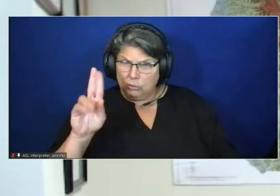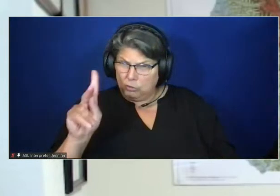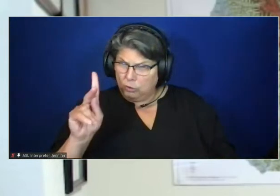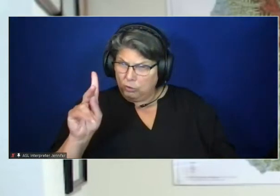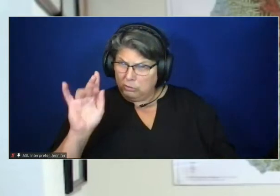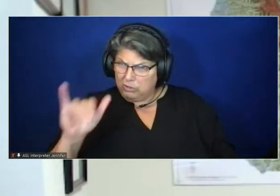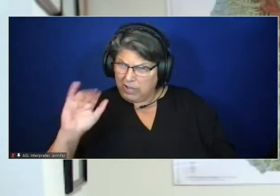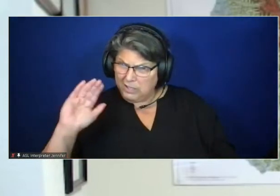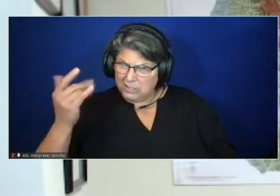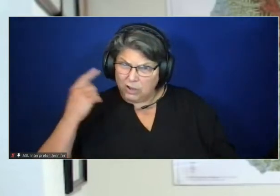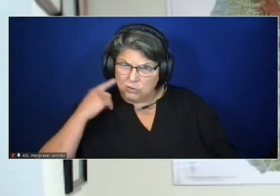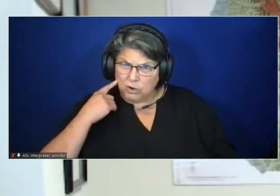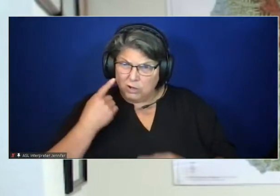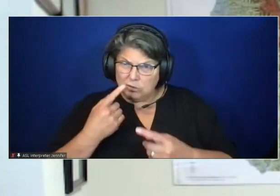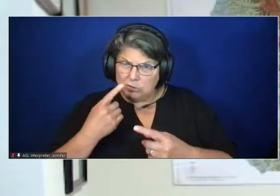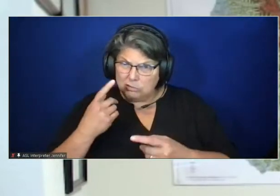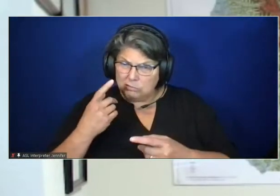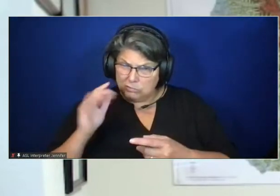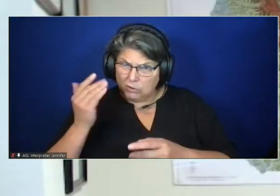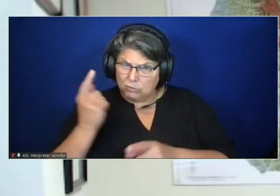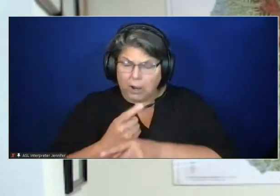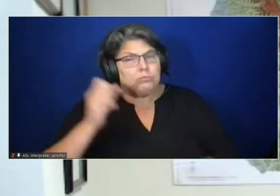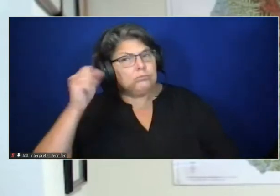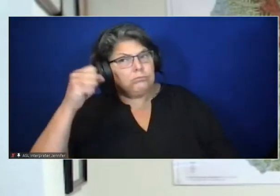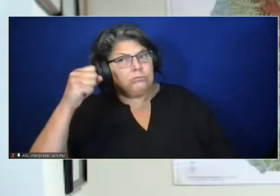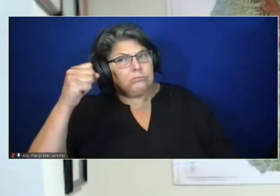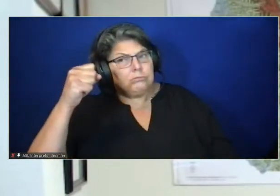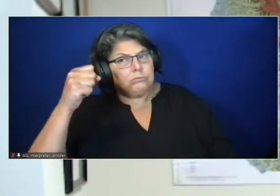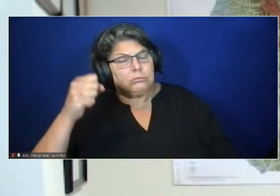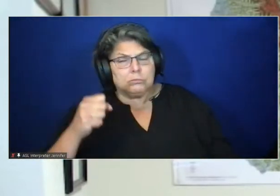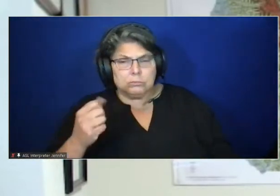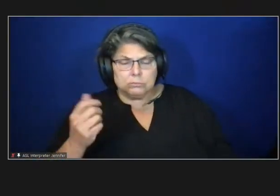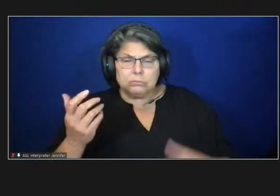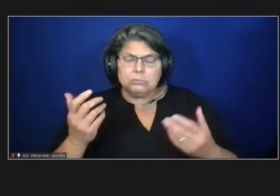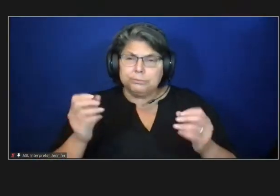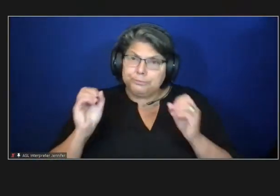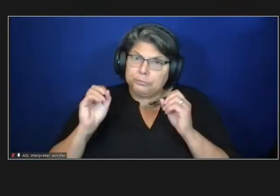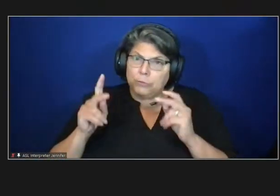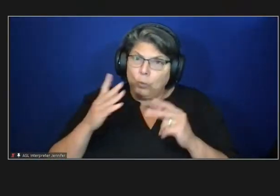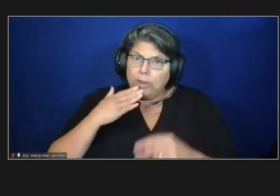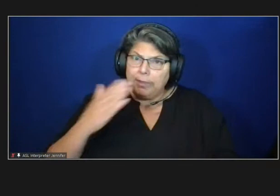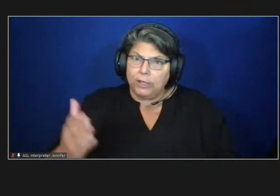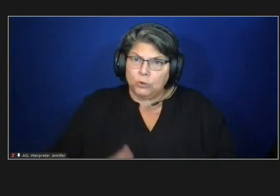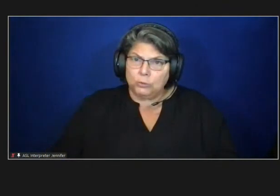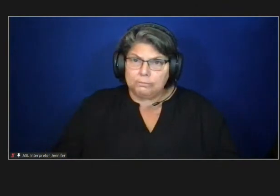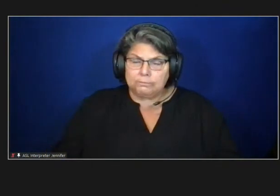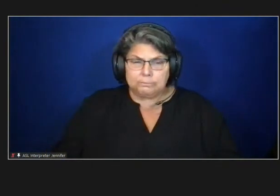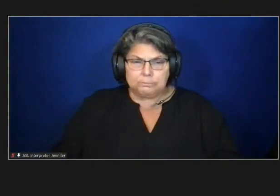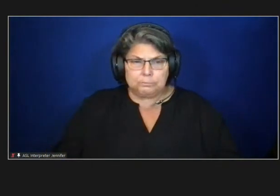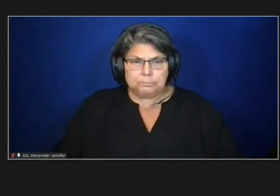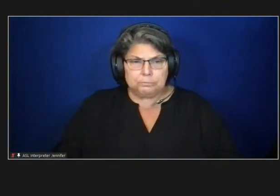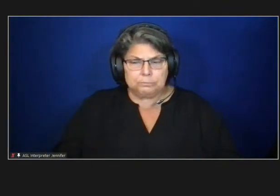you? Yeah. Yeah. Okay, thank you.